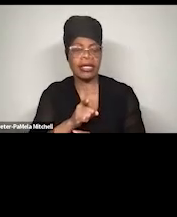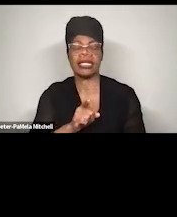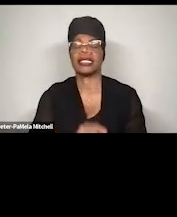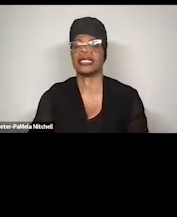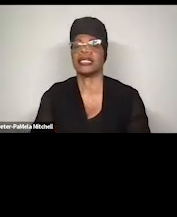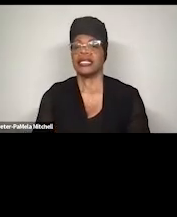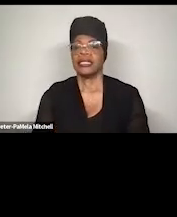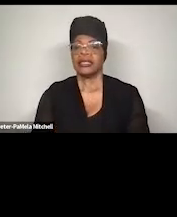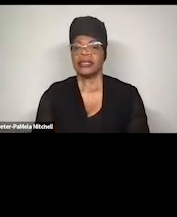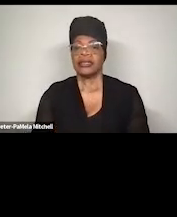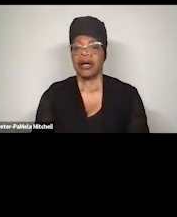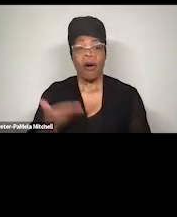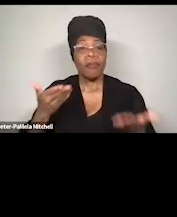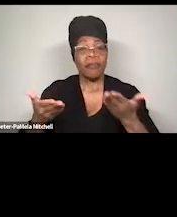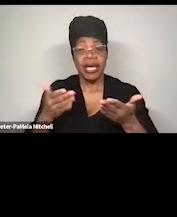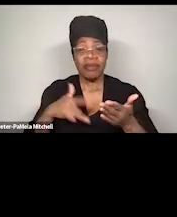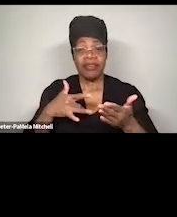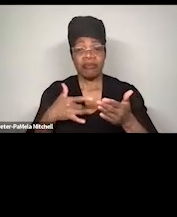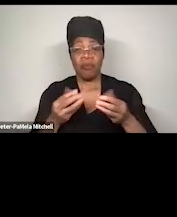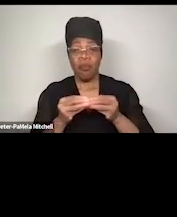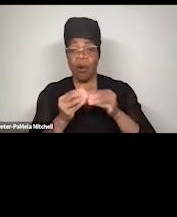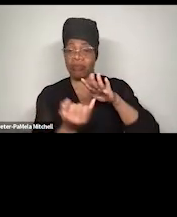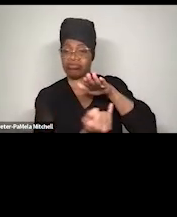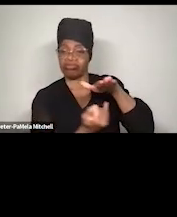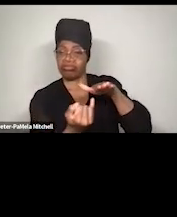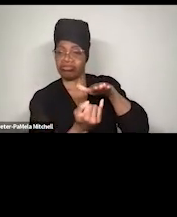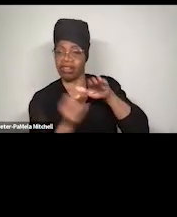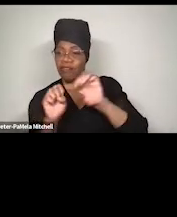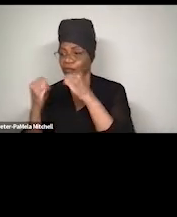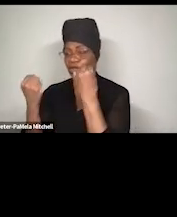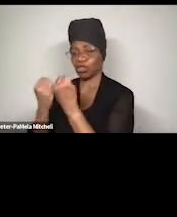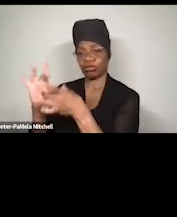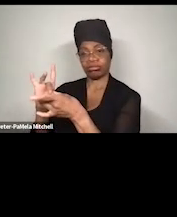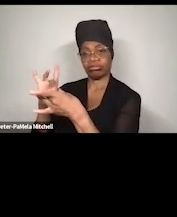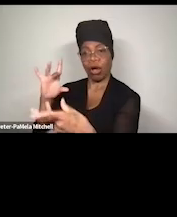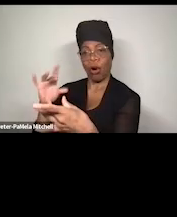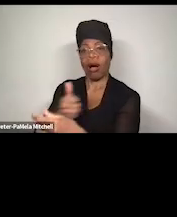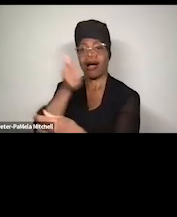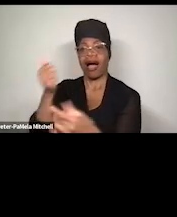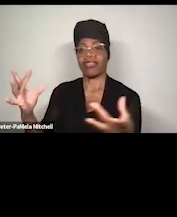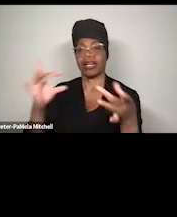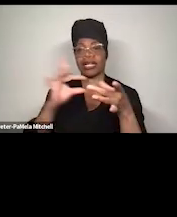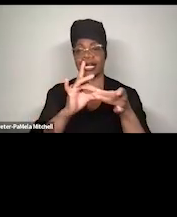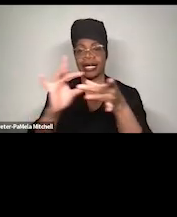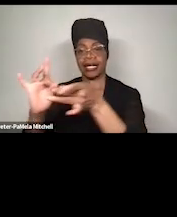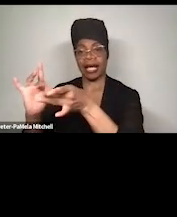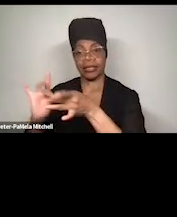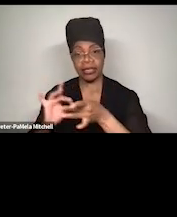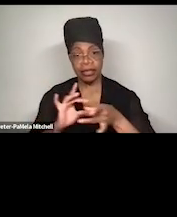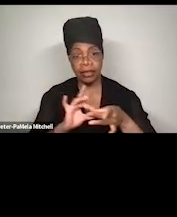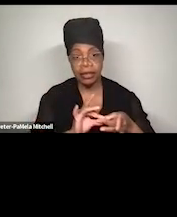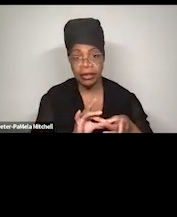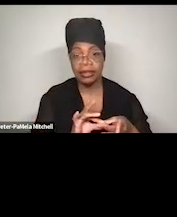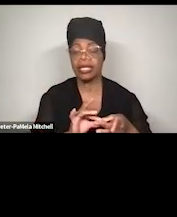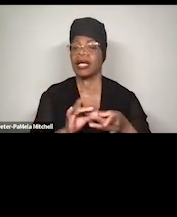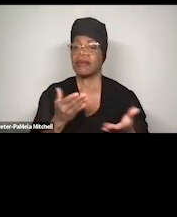They may be more isolated from social connections or any other connections. So different than maybe